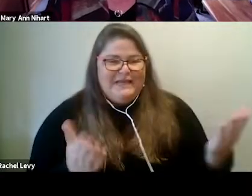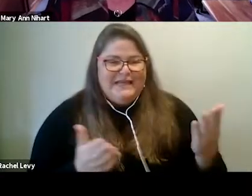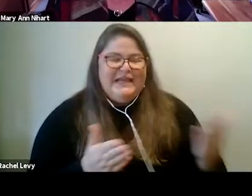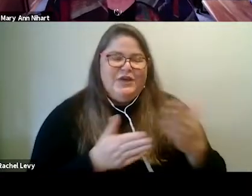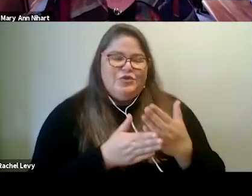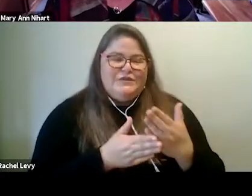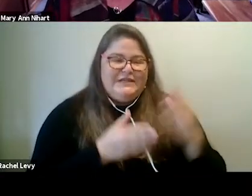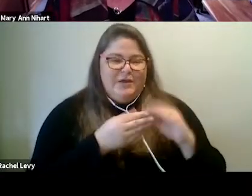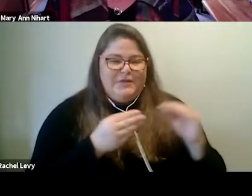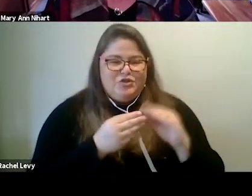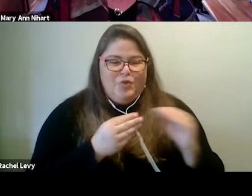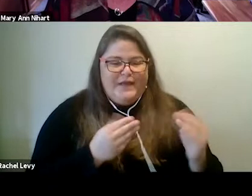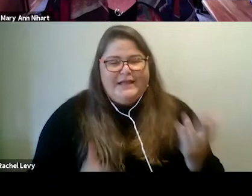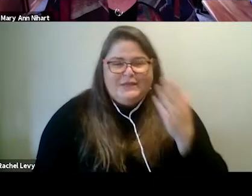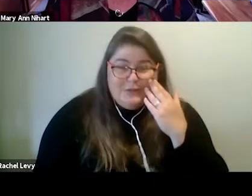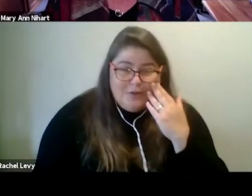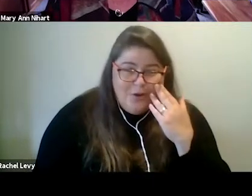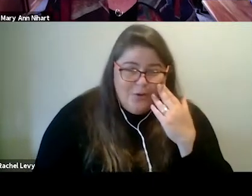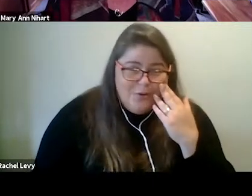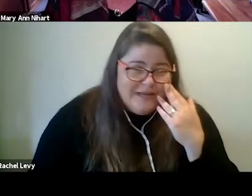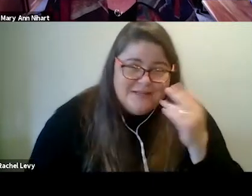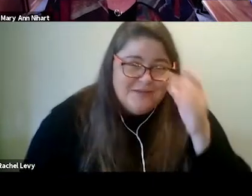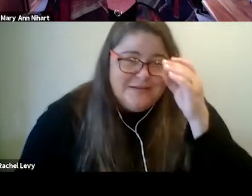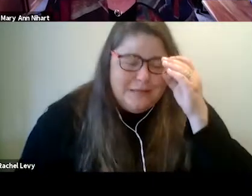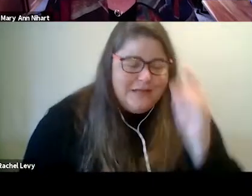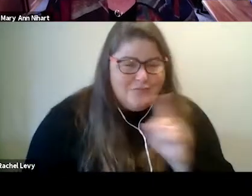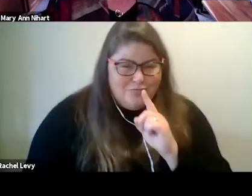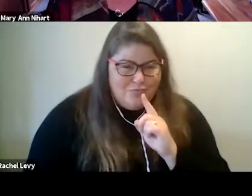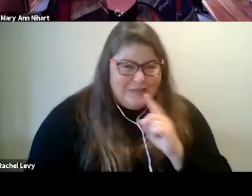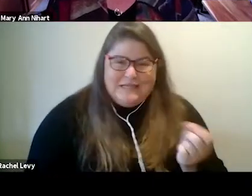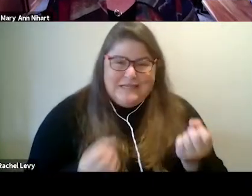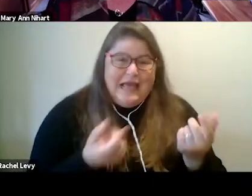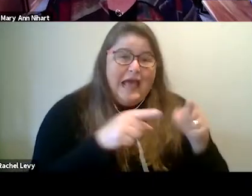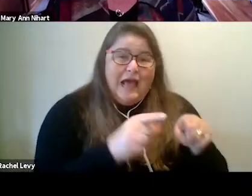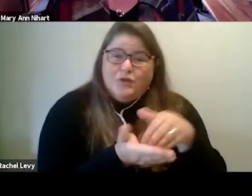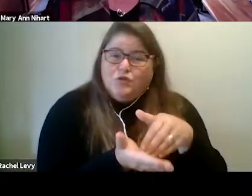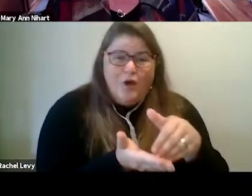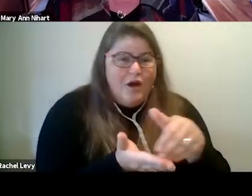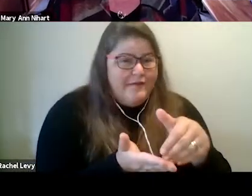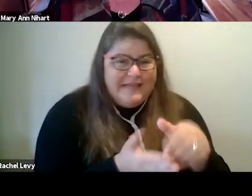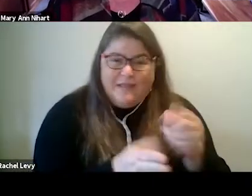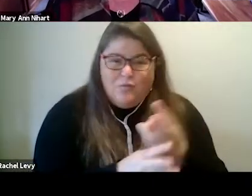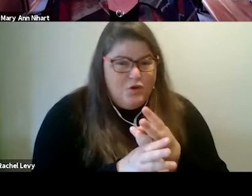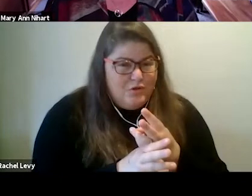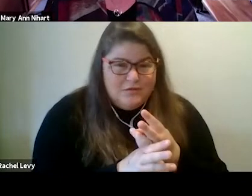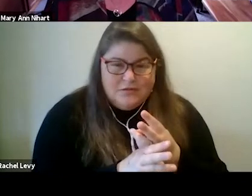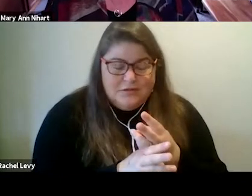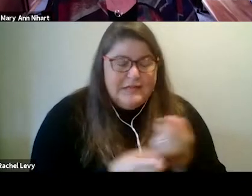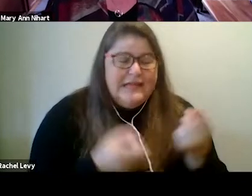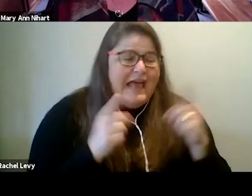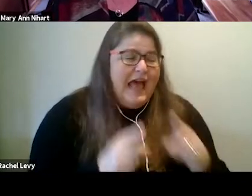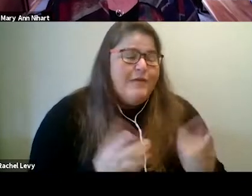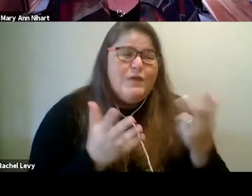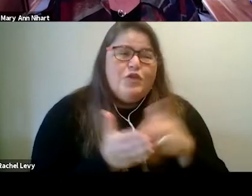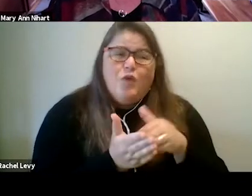story that, you know, is way too common in this world. It's way too common in more communities than you might